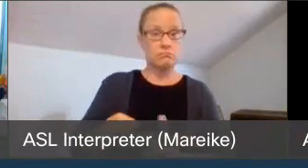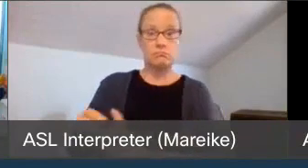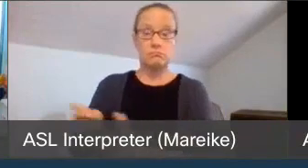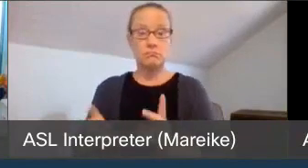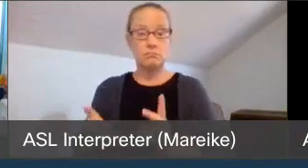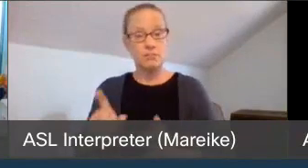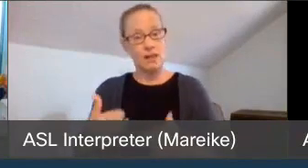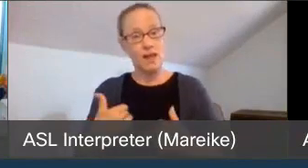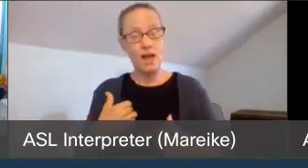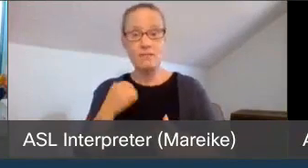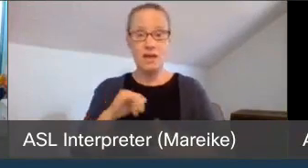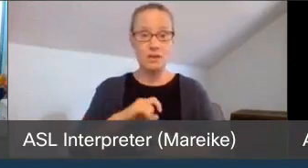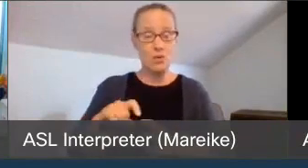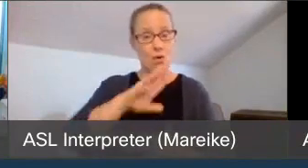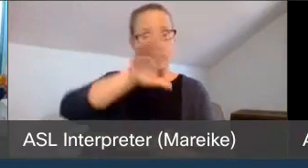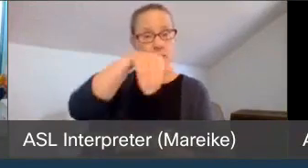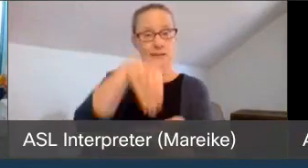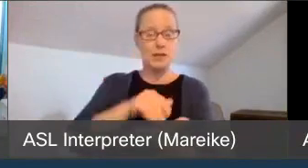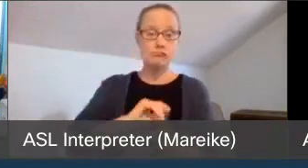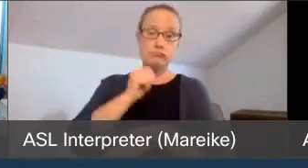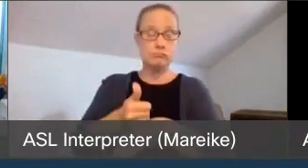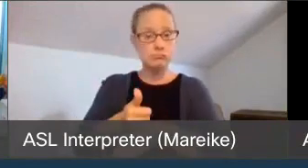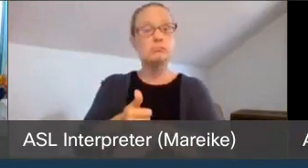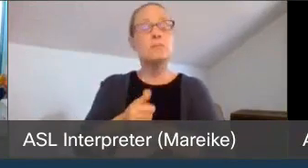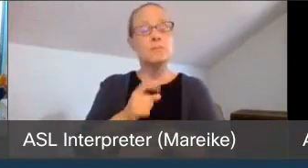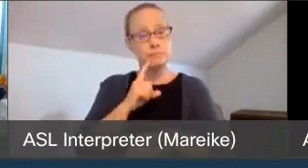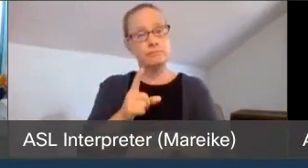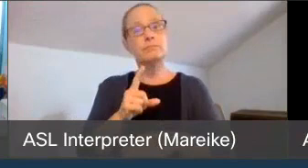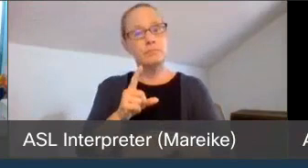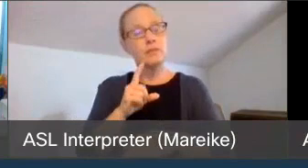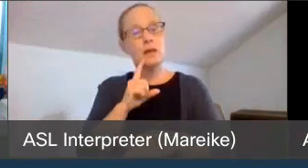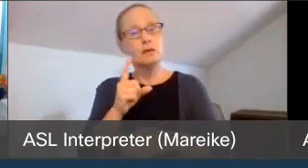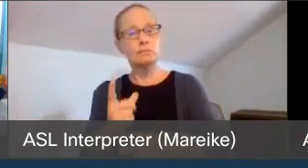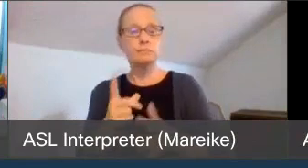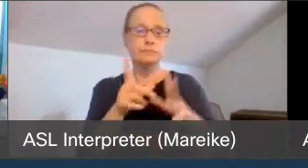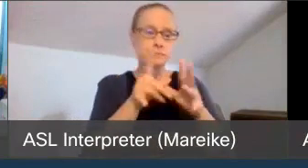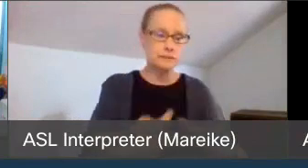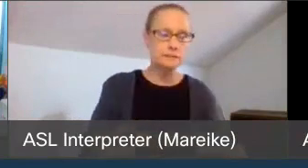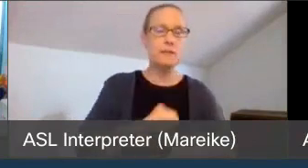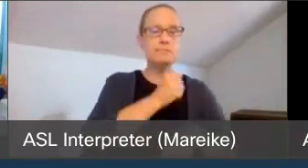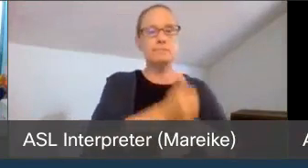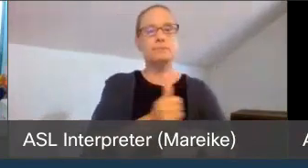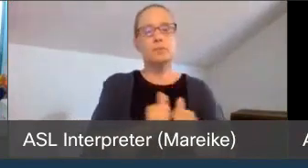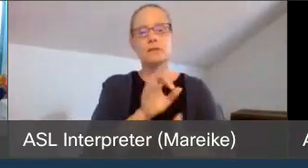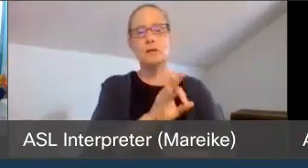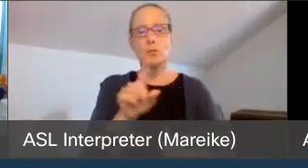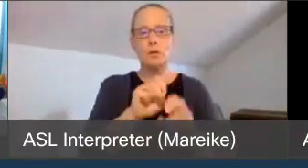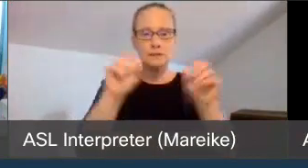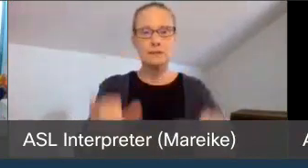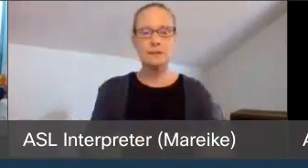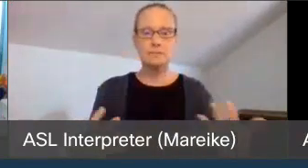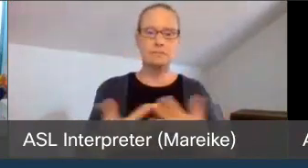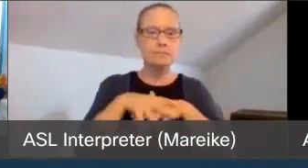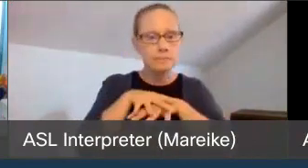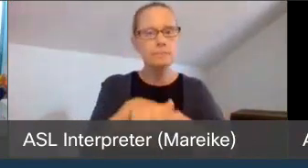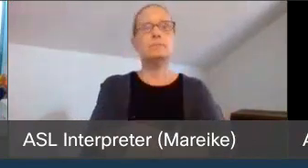call center component lifted out and inserted inside of our 911 system was very, very